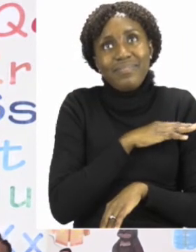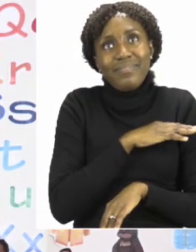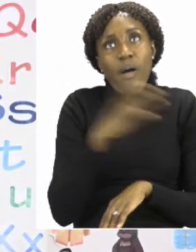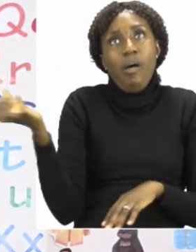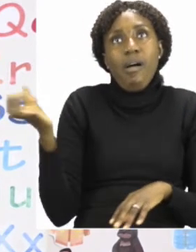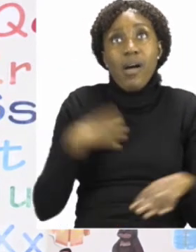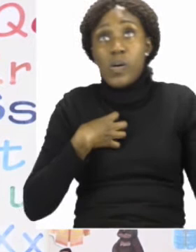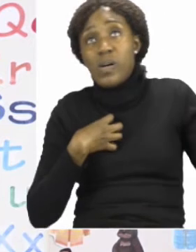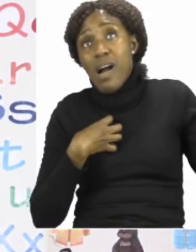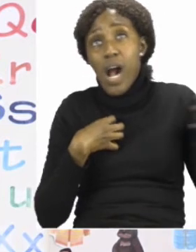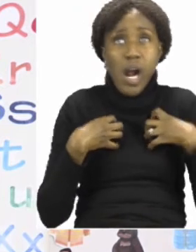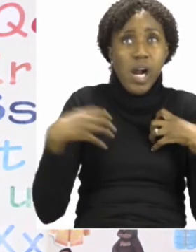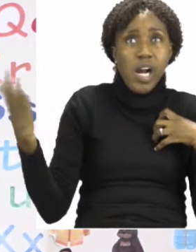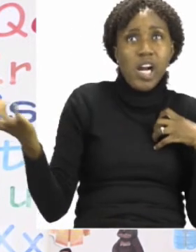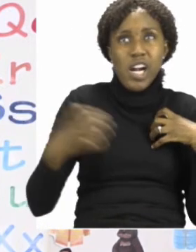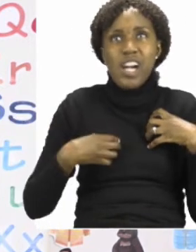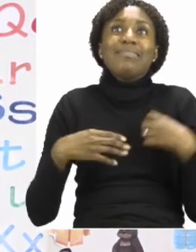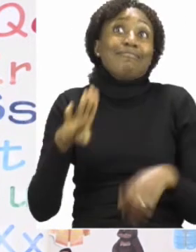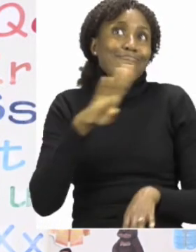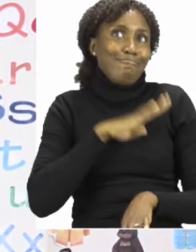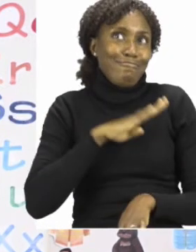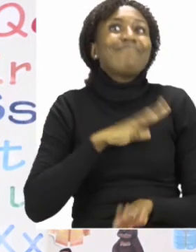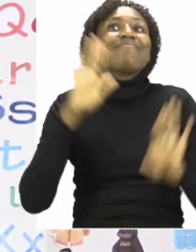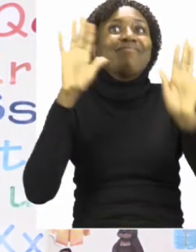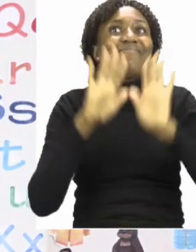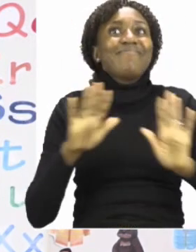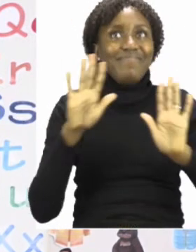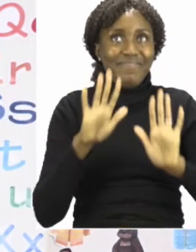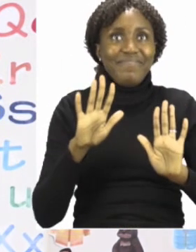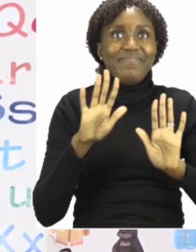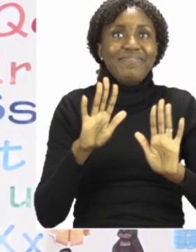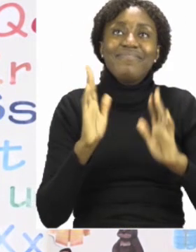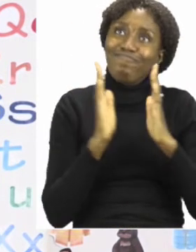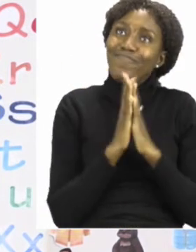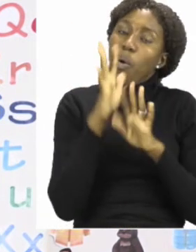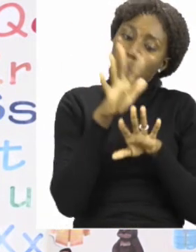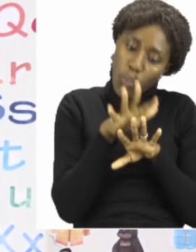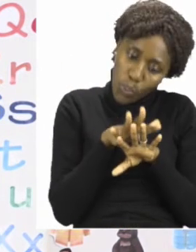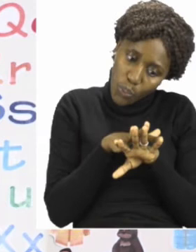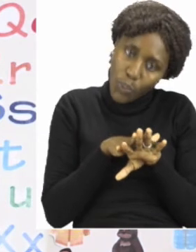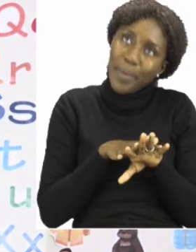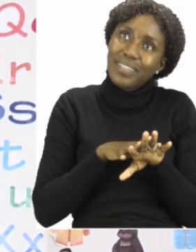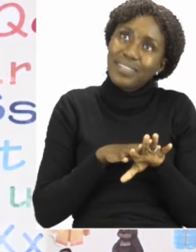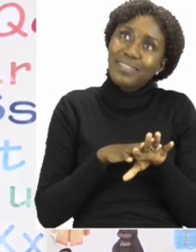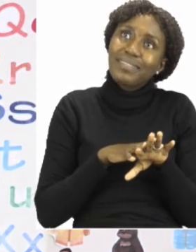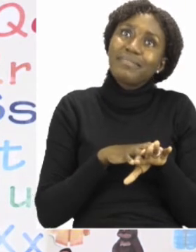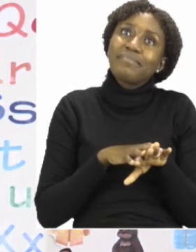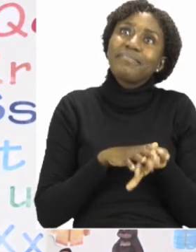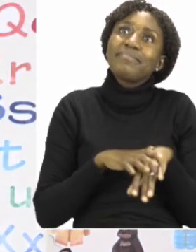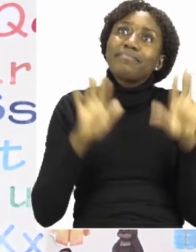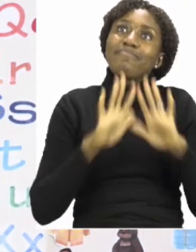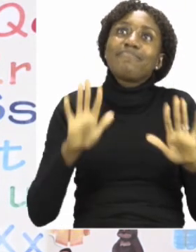bear. They are brown as well. So take your time, make sure you use the right colors